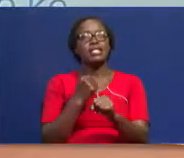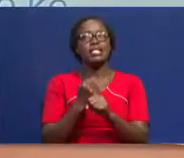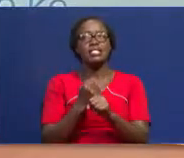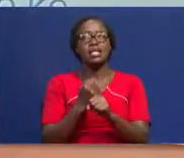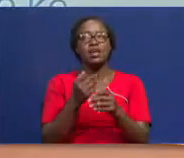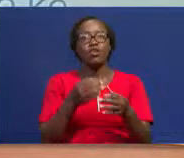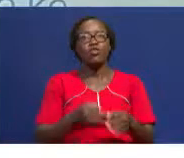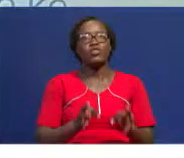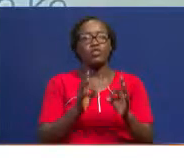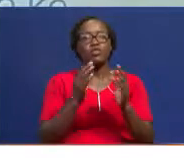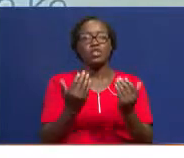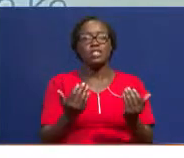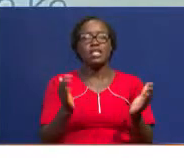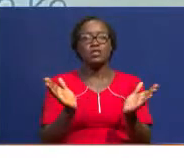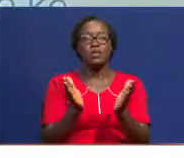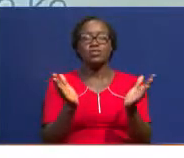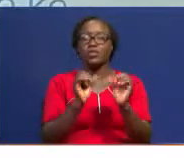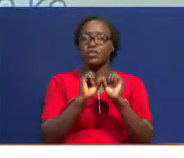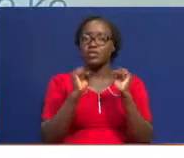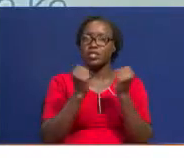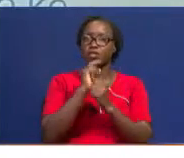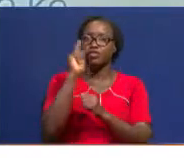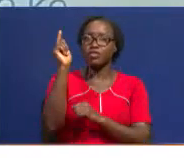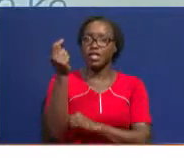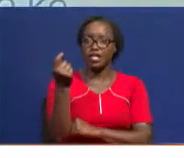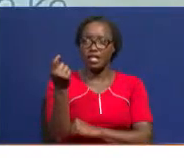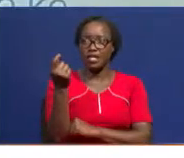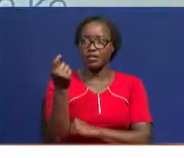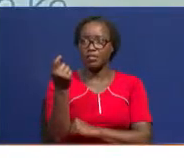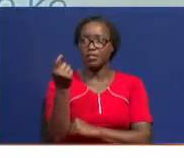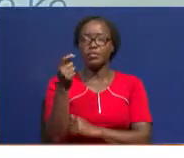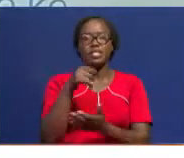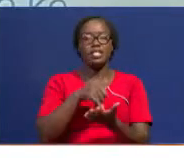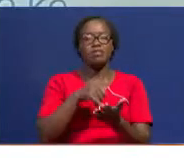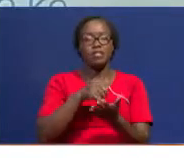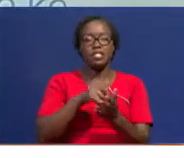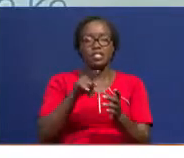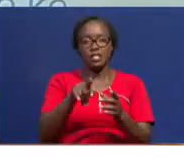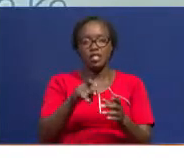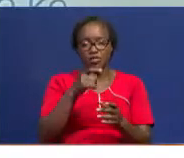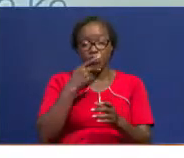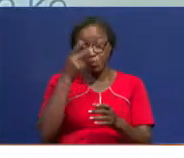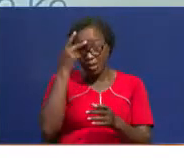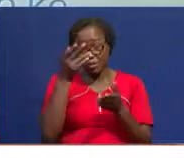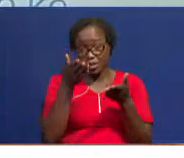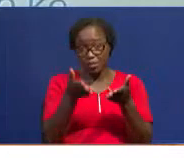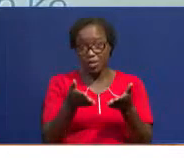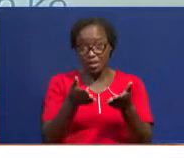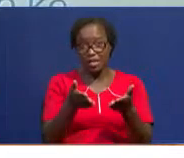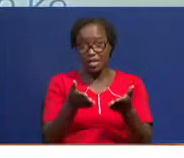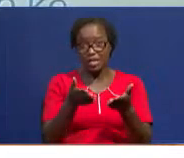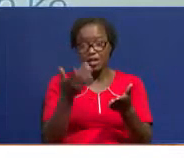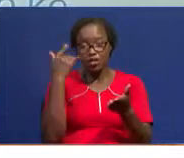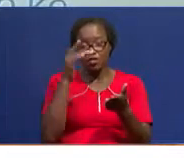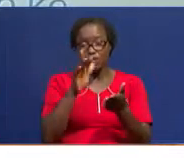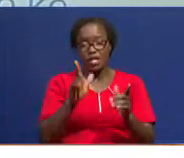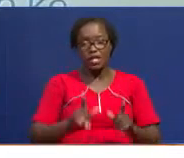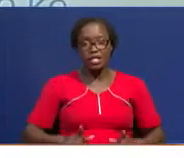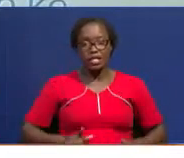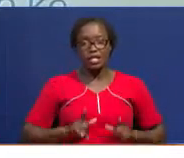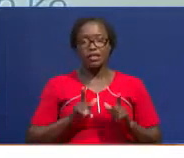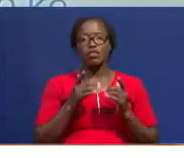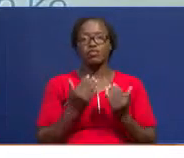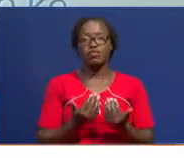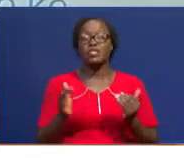from the Child Welfare Society of Kenya emphasized the need for parents being present in their children's life.